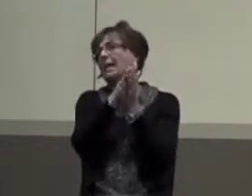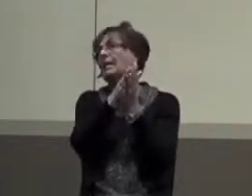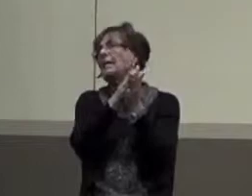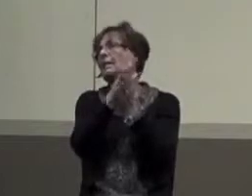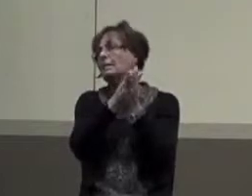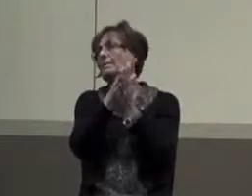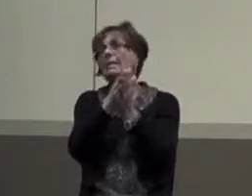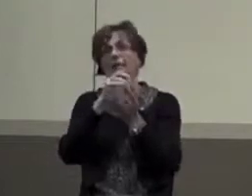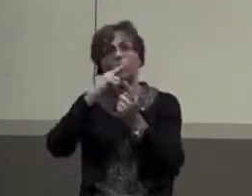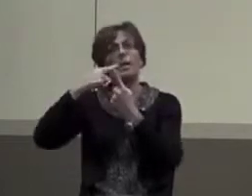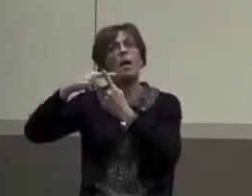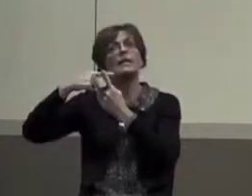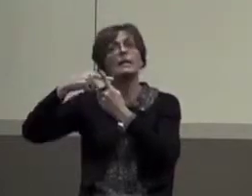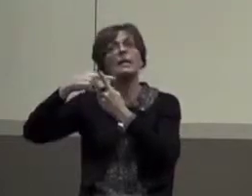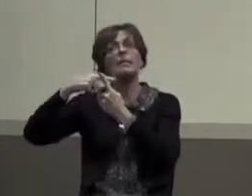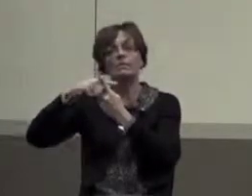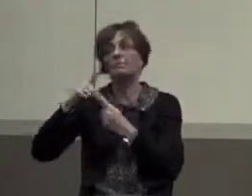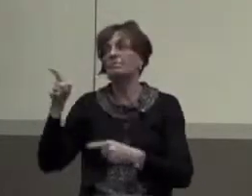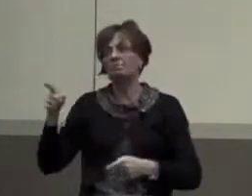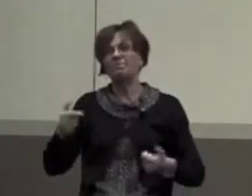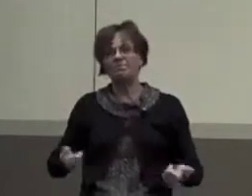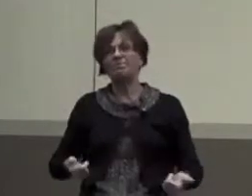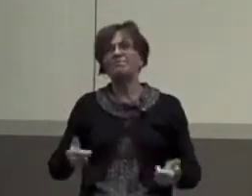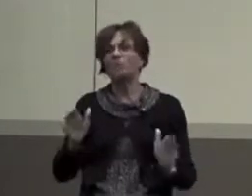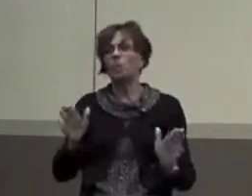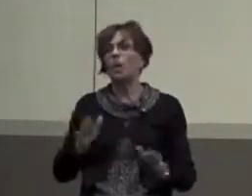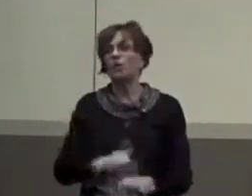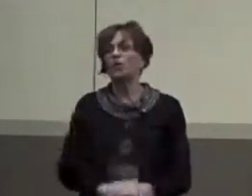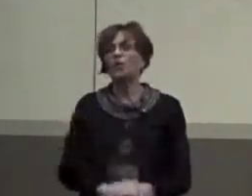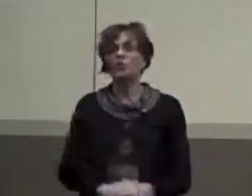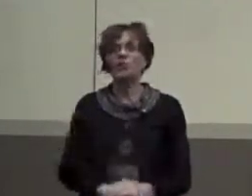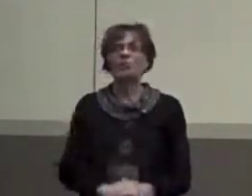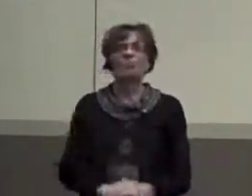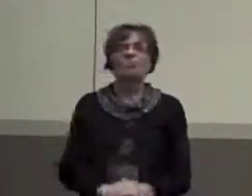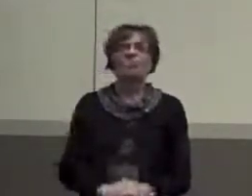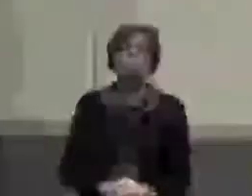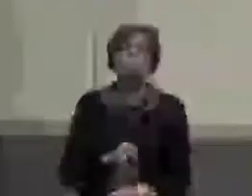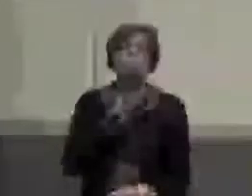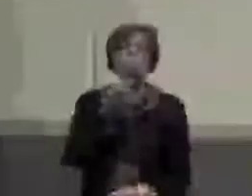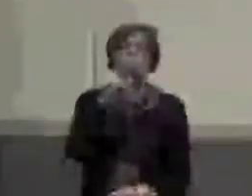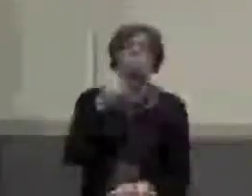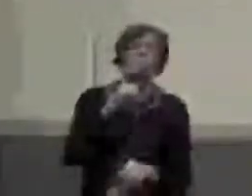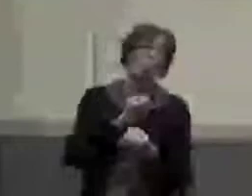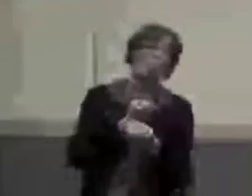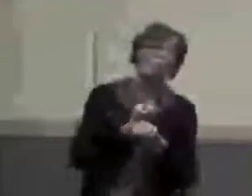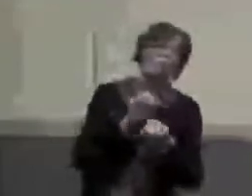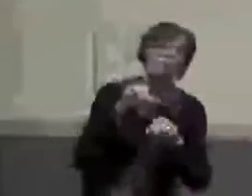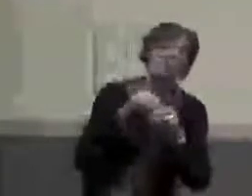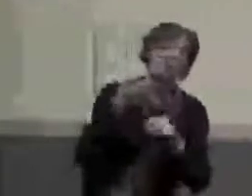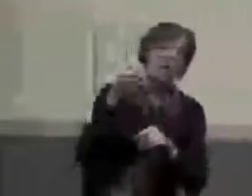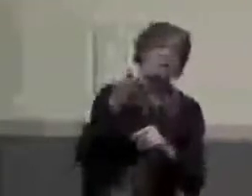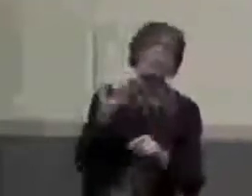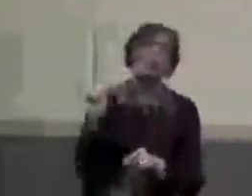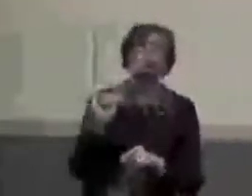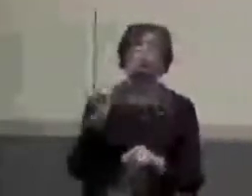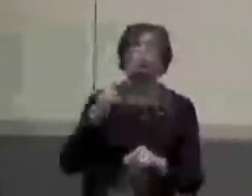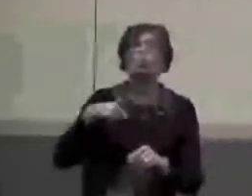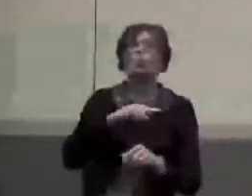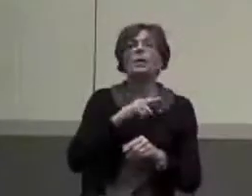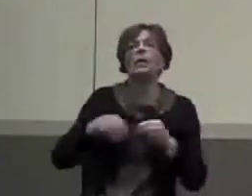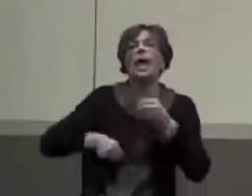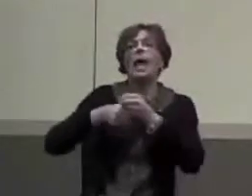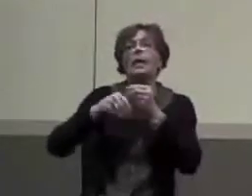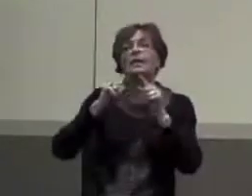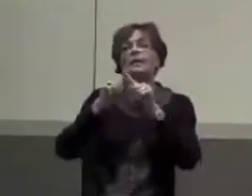positively. That's great. Yes. I work in high school too, and we added different things